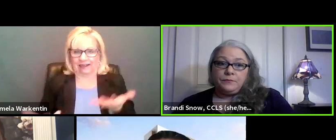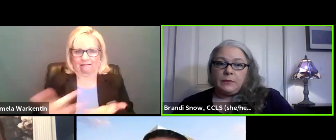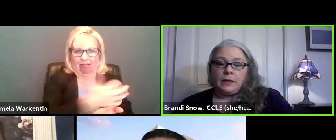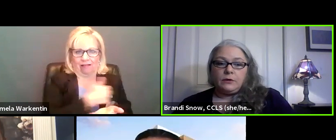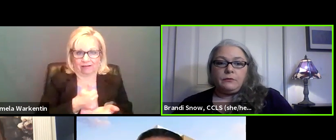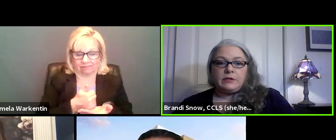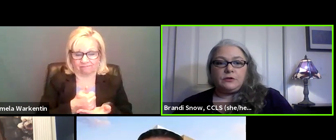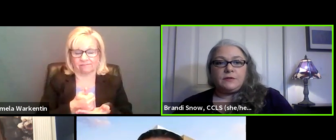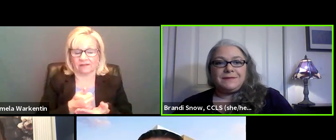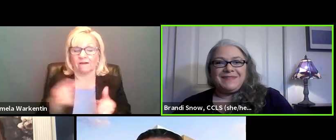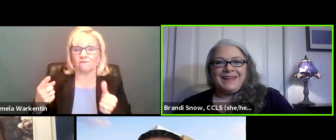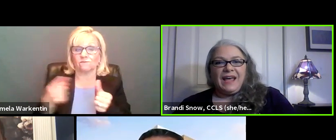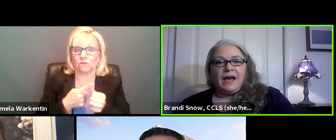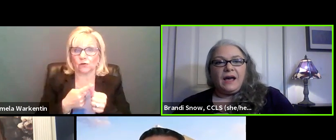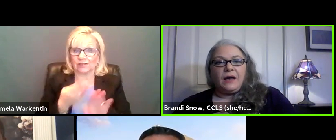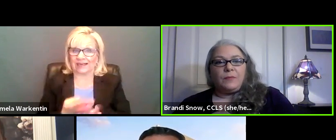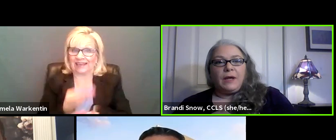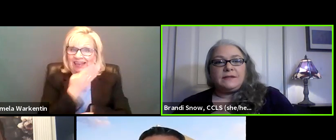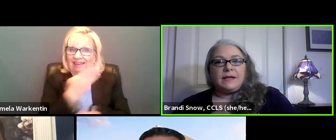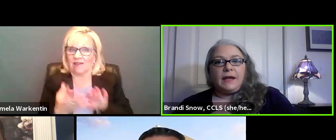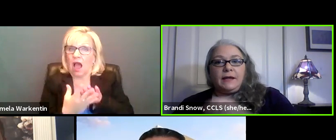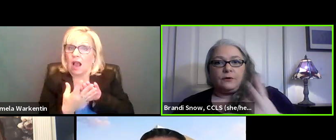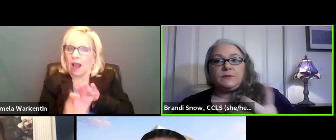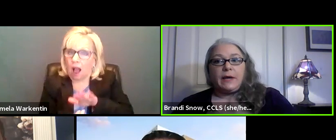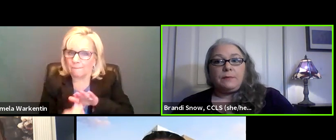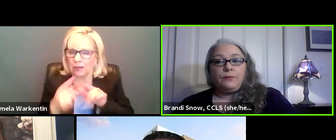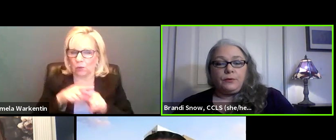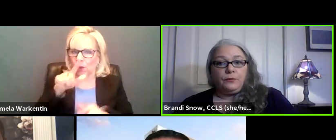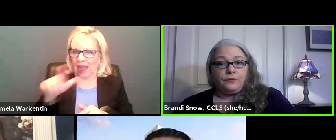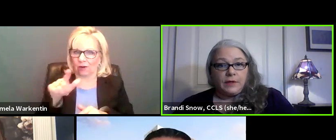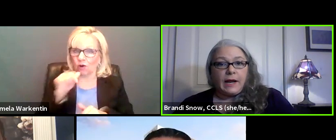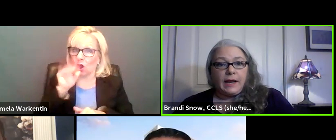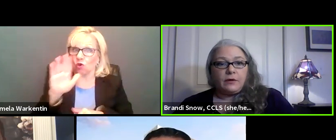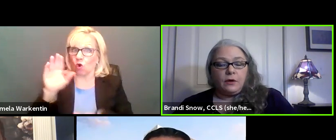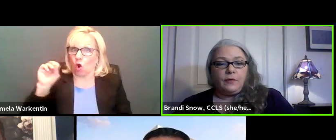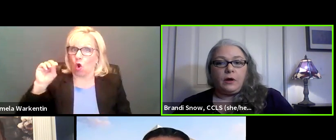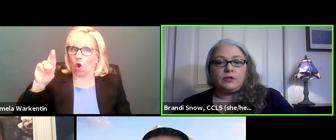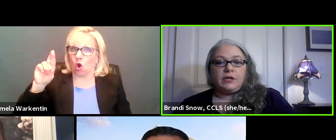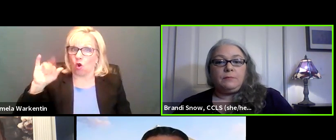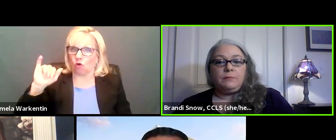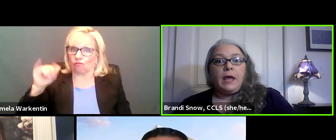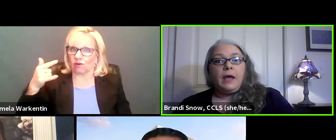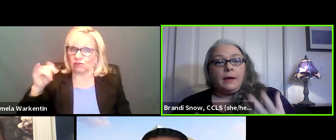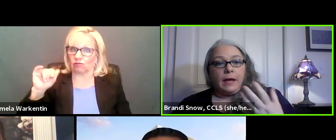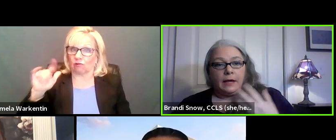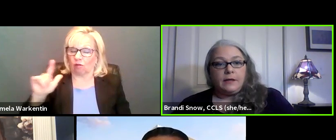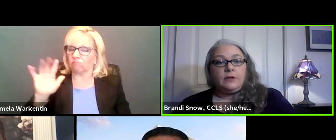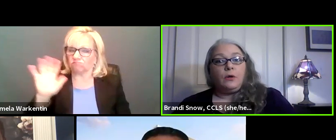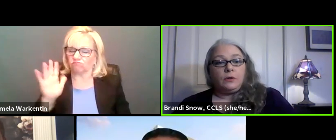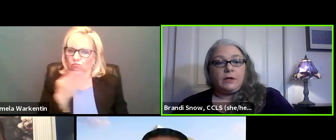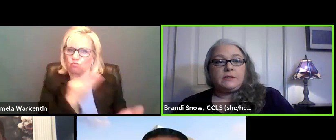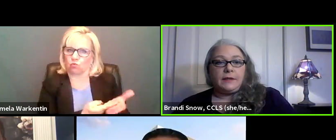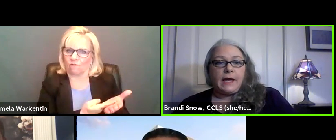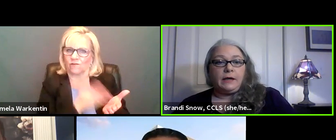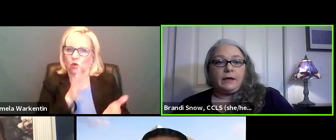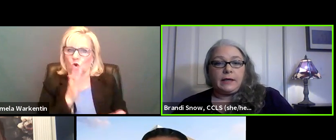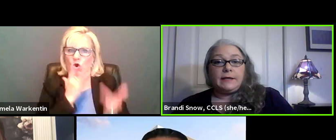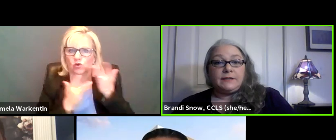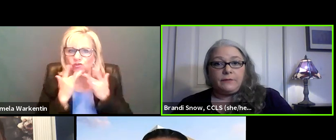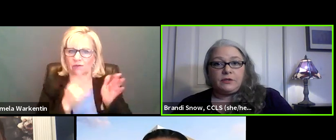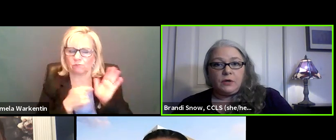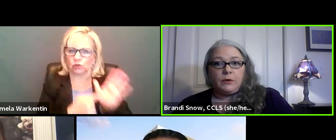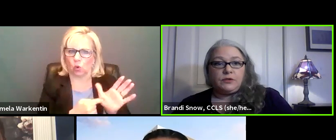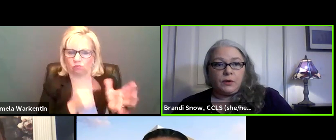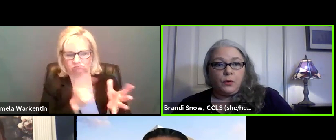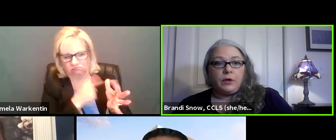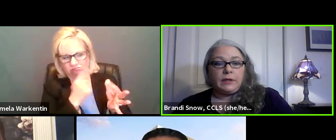copy, not your originals, and say, here's my proof that I have a COVID hardship. And then you'll hold on to that in case